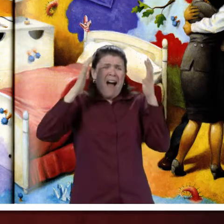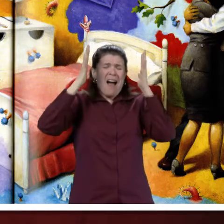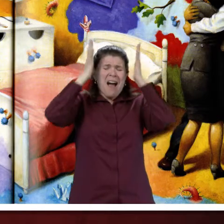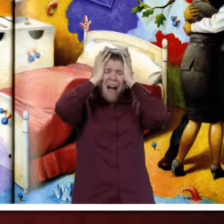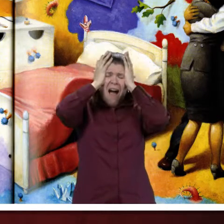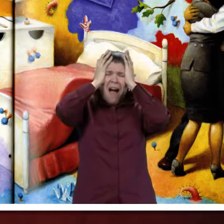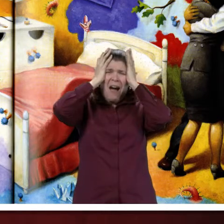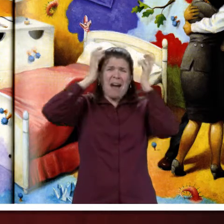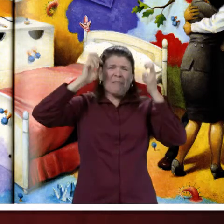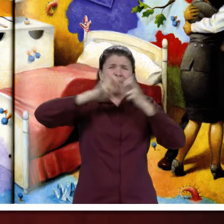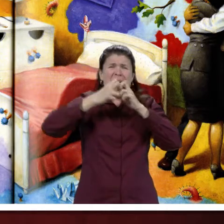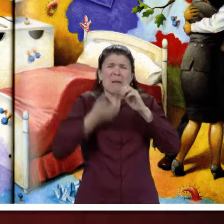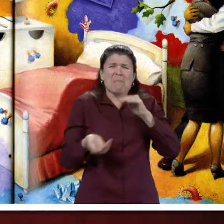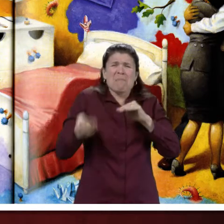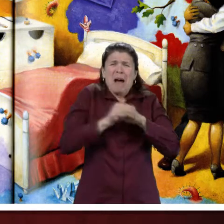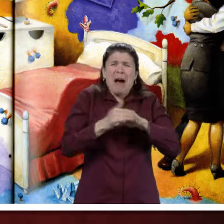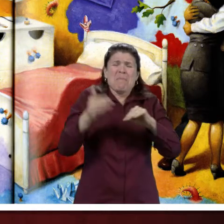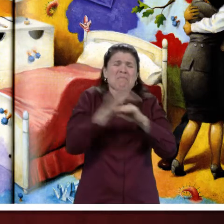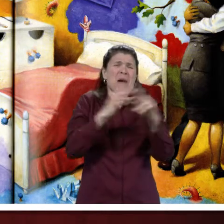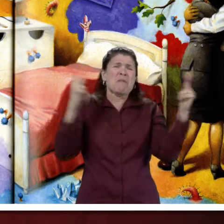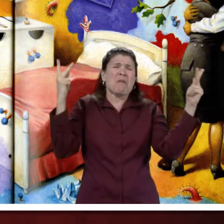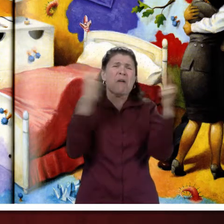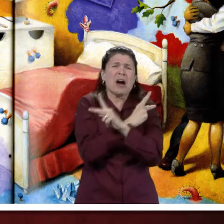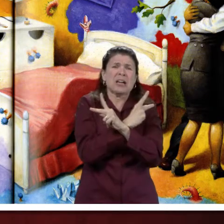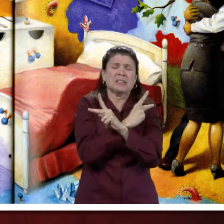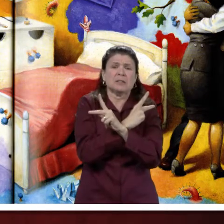She began to sob.